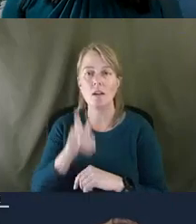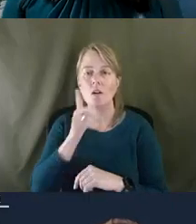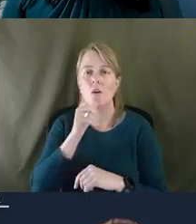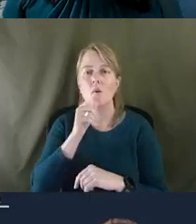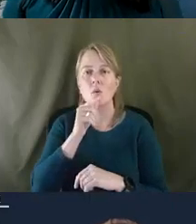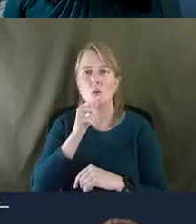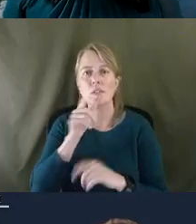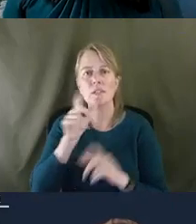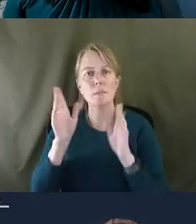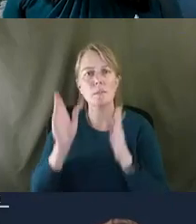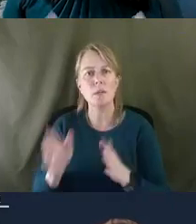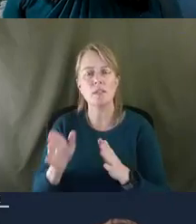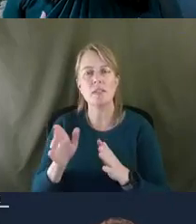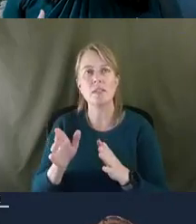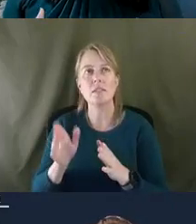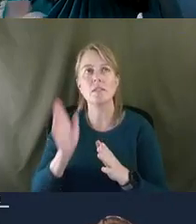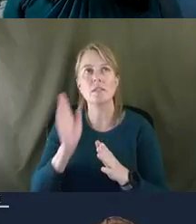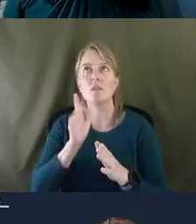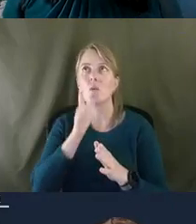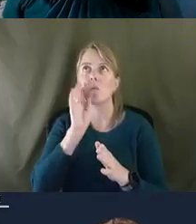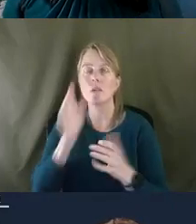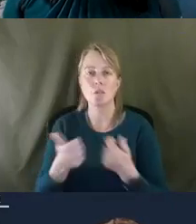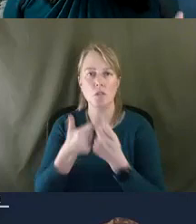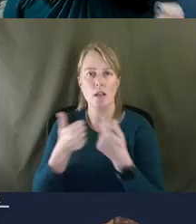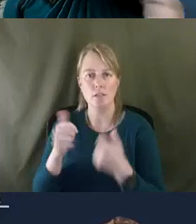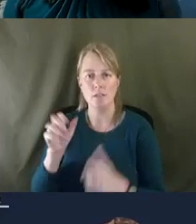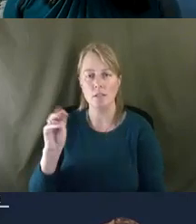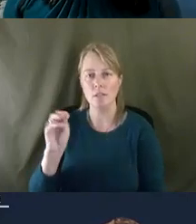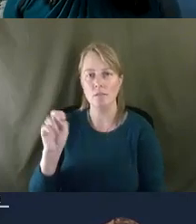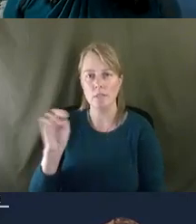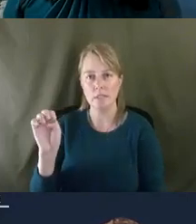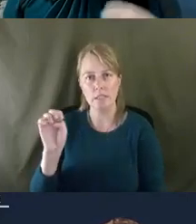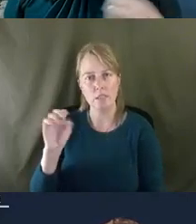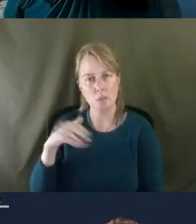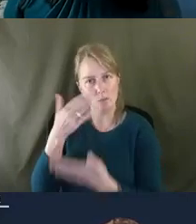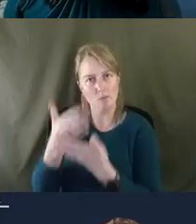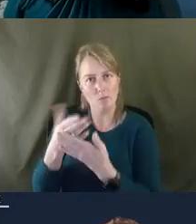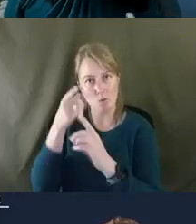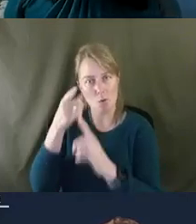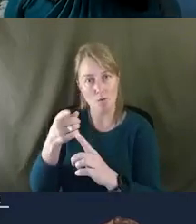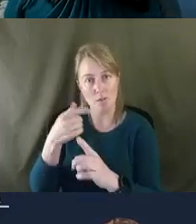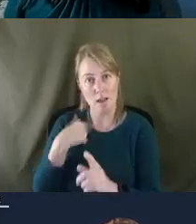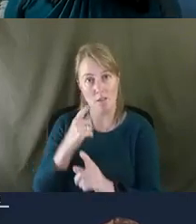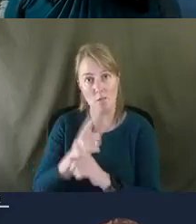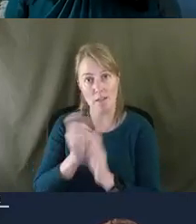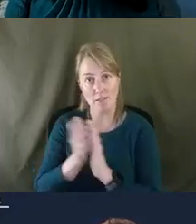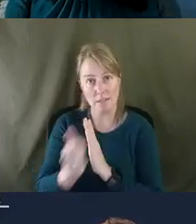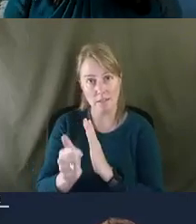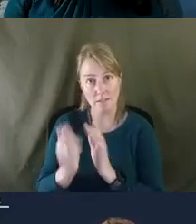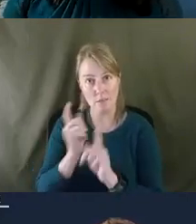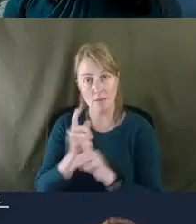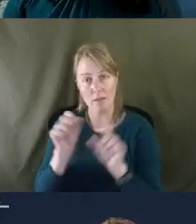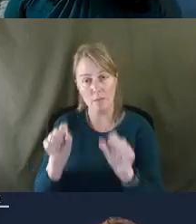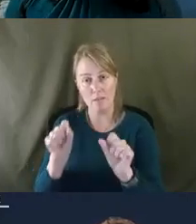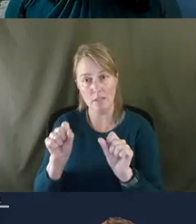Who is the person that's really going to challenge this mentee to reach their goals? Do they have the right skills and abilities to push that